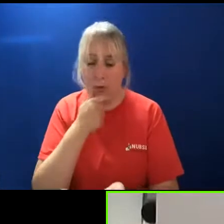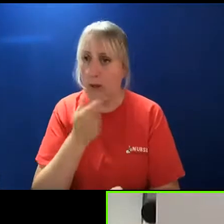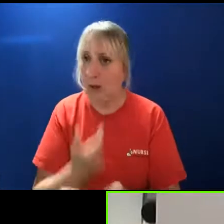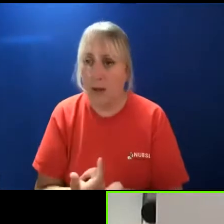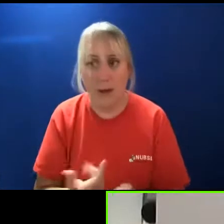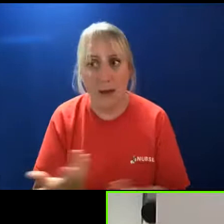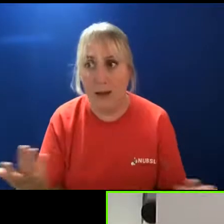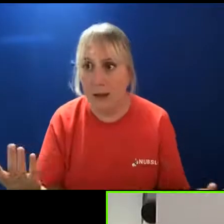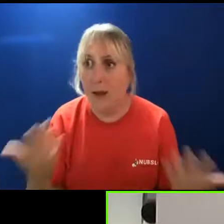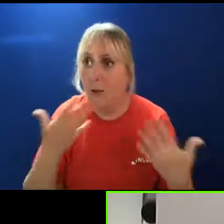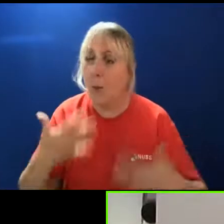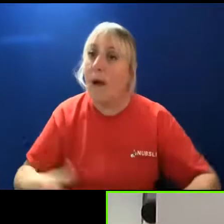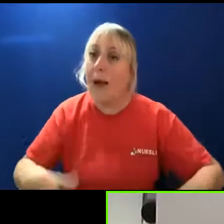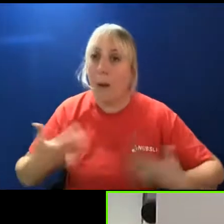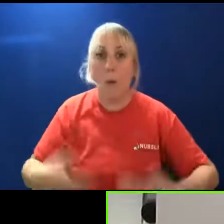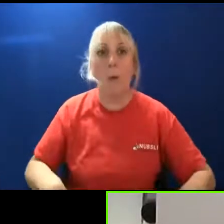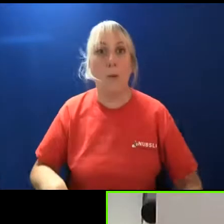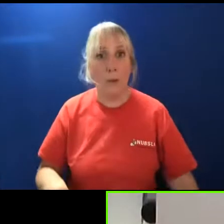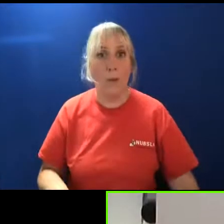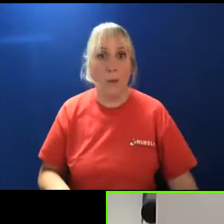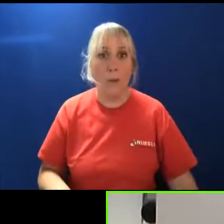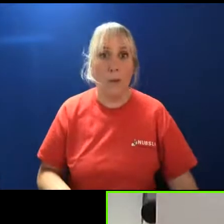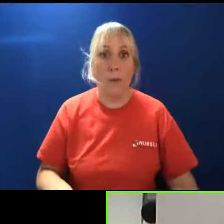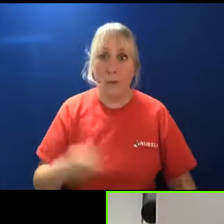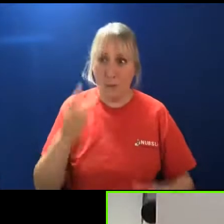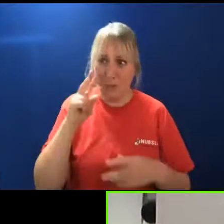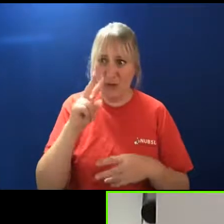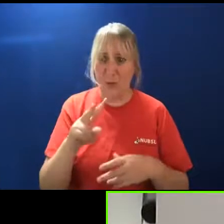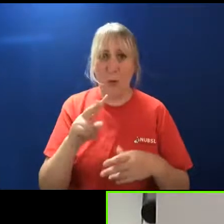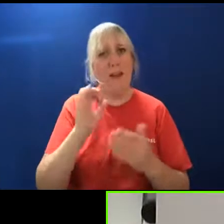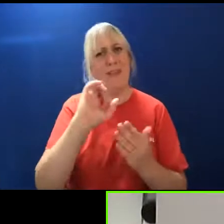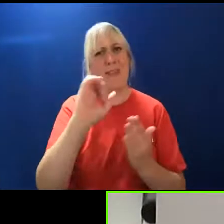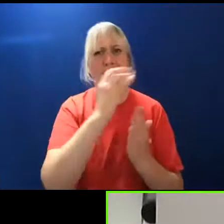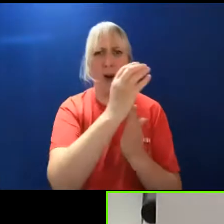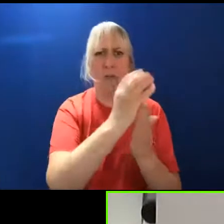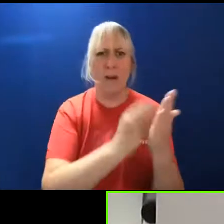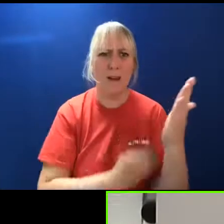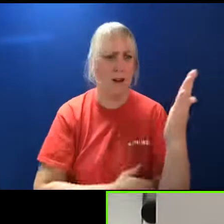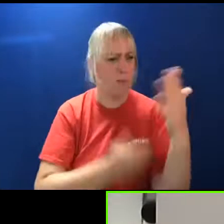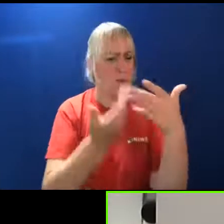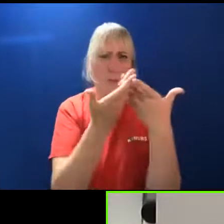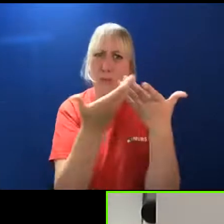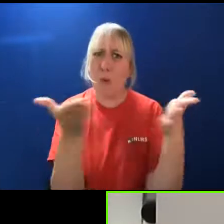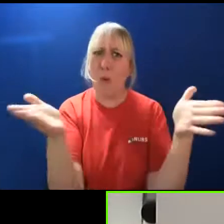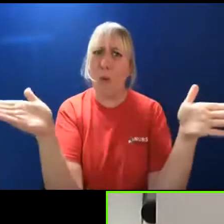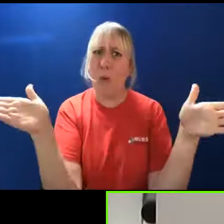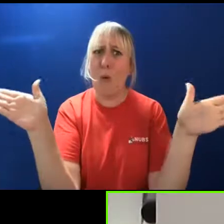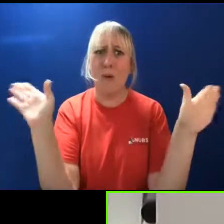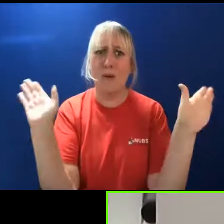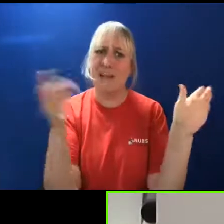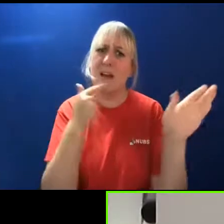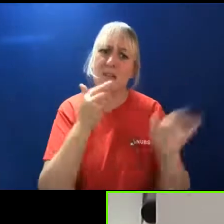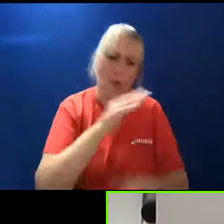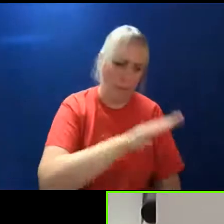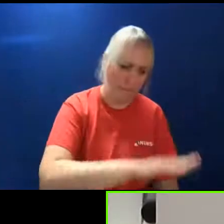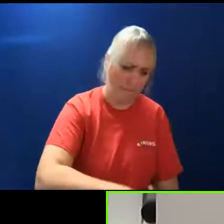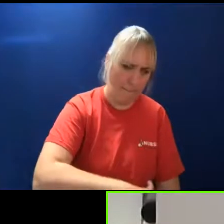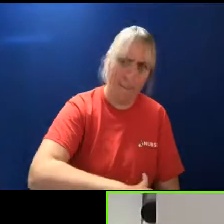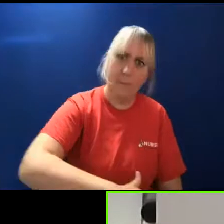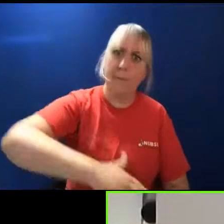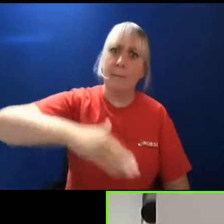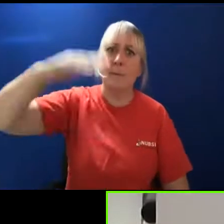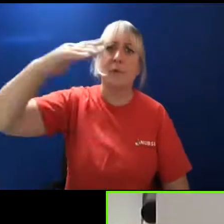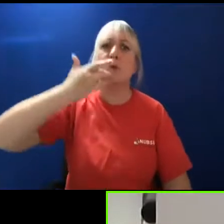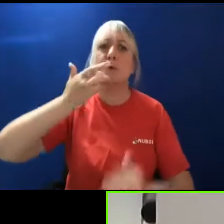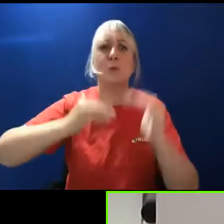most notably for all of us was the breadth of the curriculum, right from the early years through to secondary schools, and all